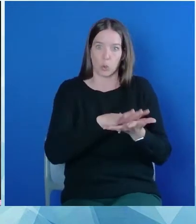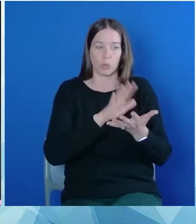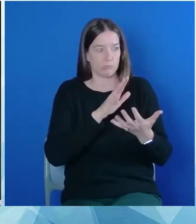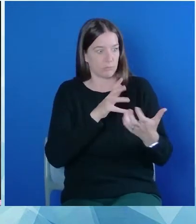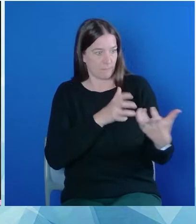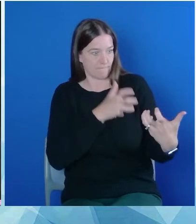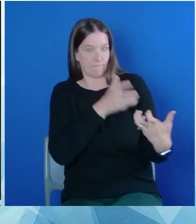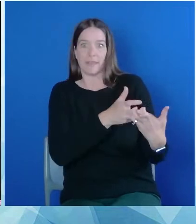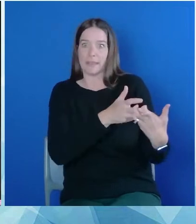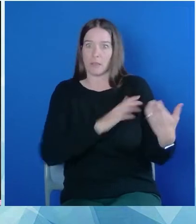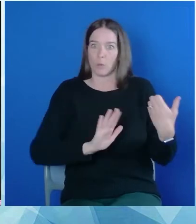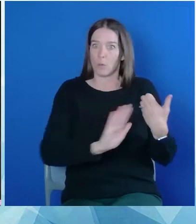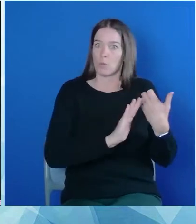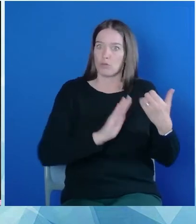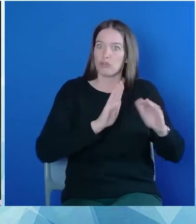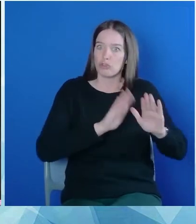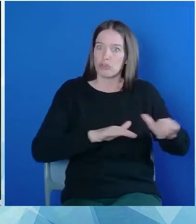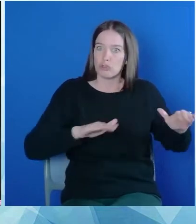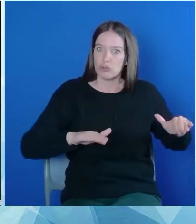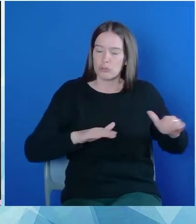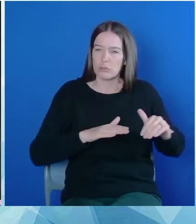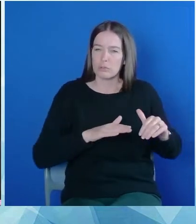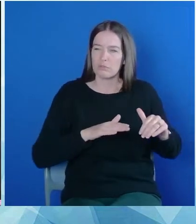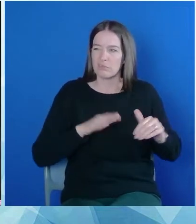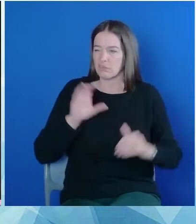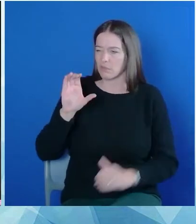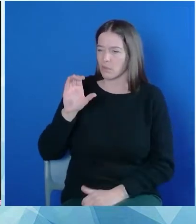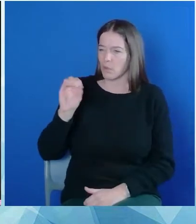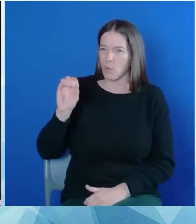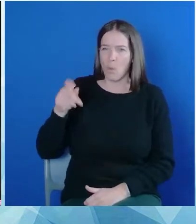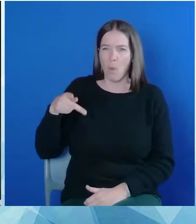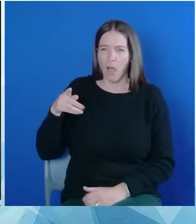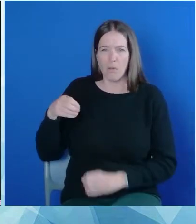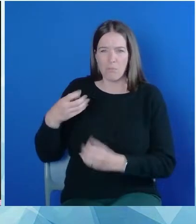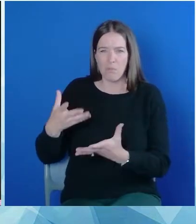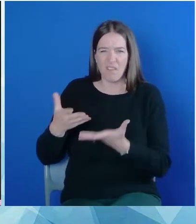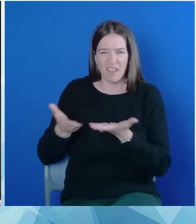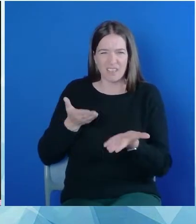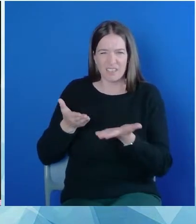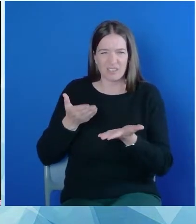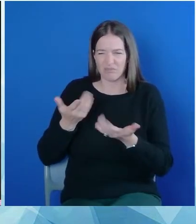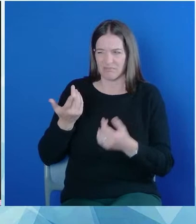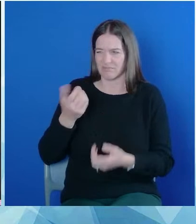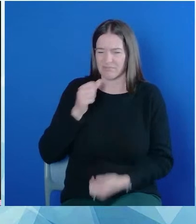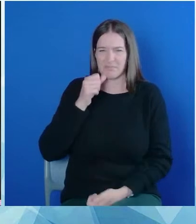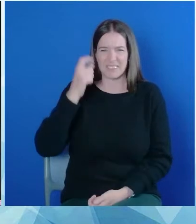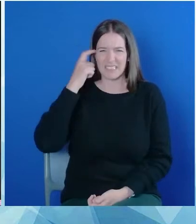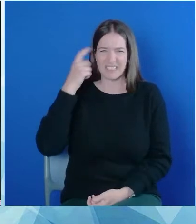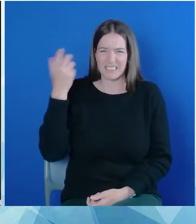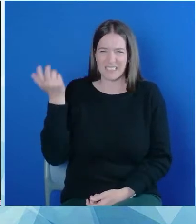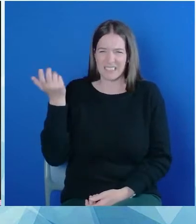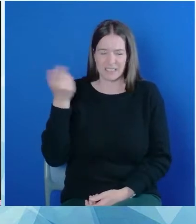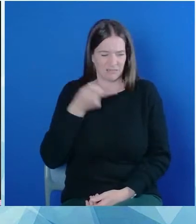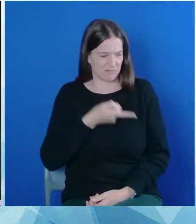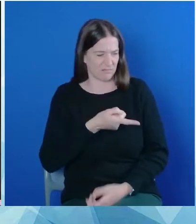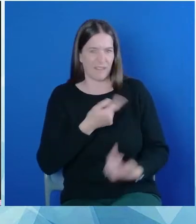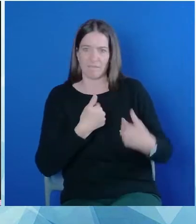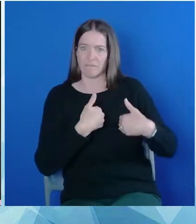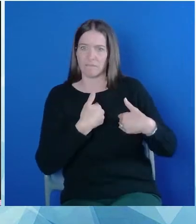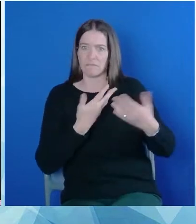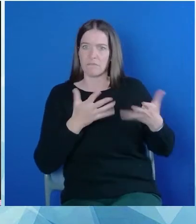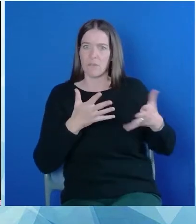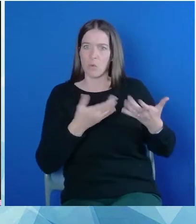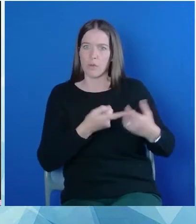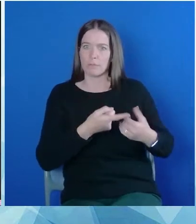ASDB to provide those services just doesn't make sense to me when they're already being provided. And so now that you have confirmed for us that there are multiple